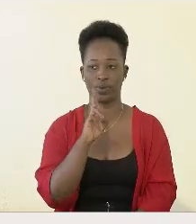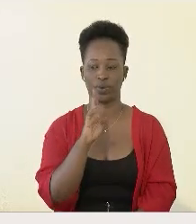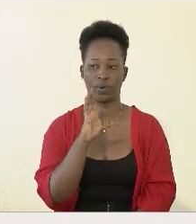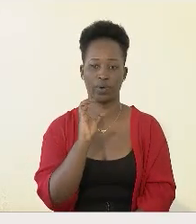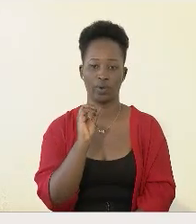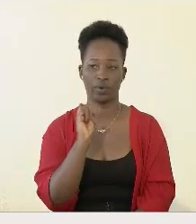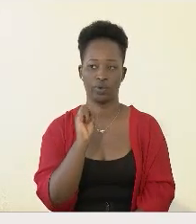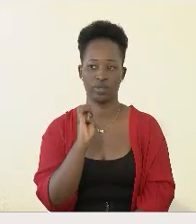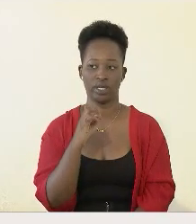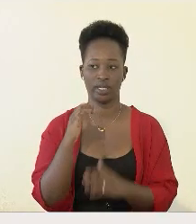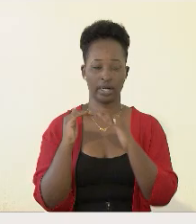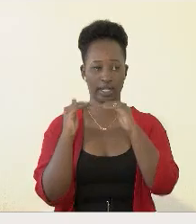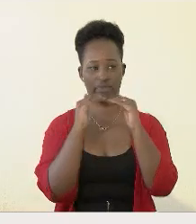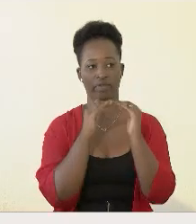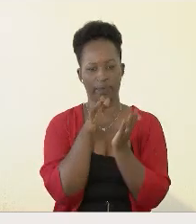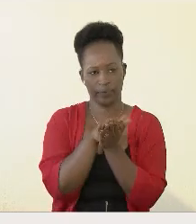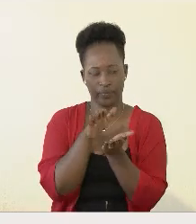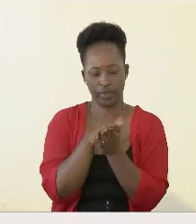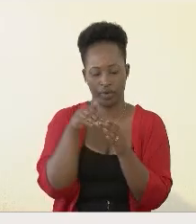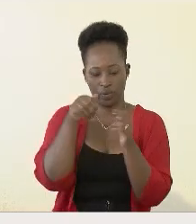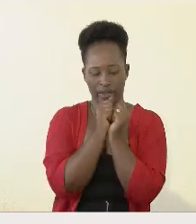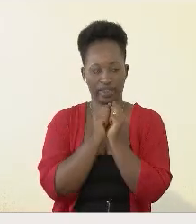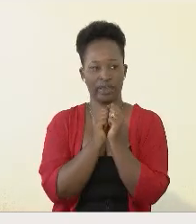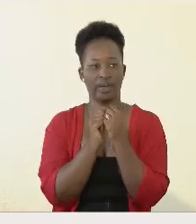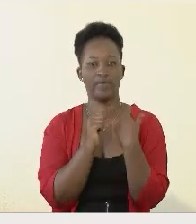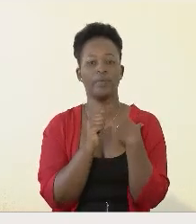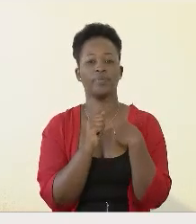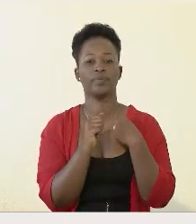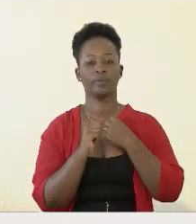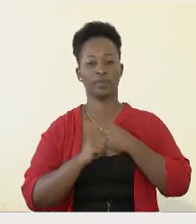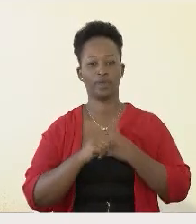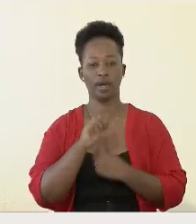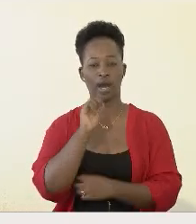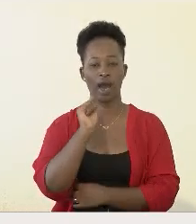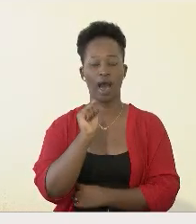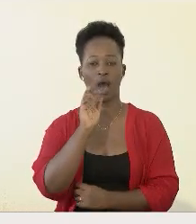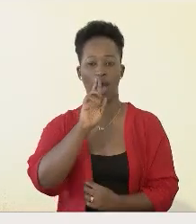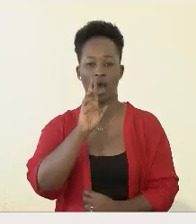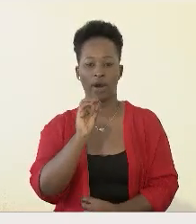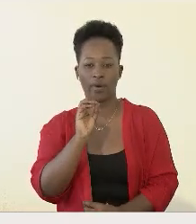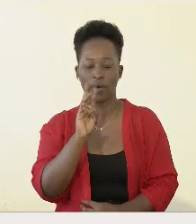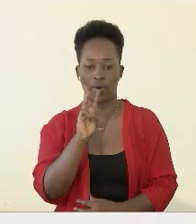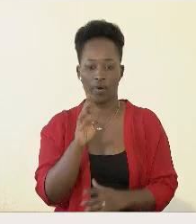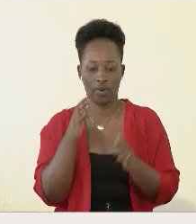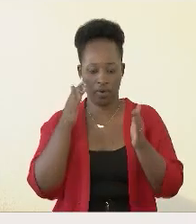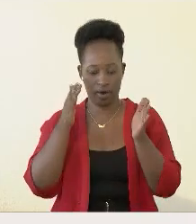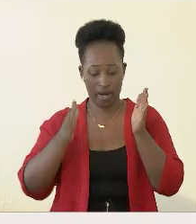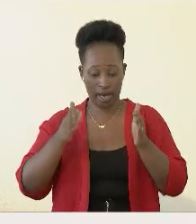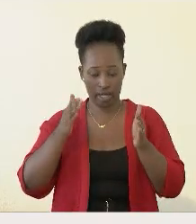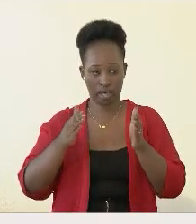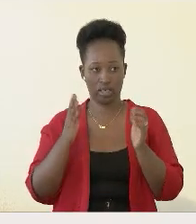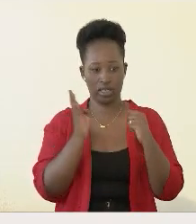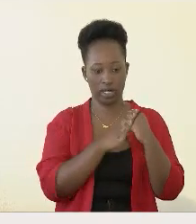normal cell function is kept within a narrow range of 90 to 100 milligram